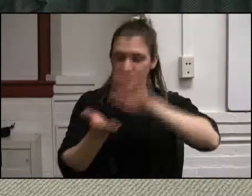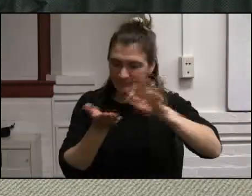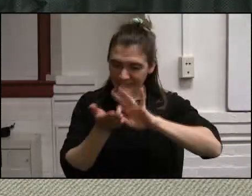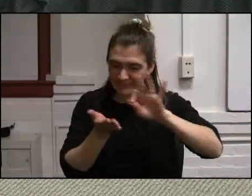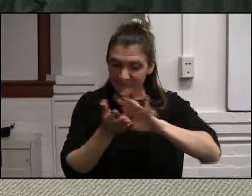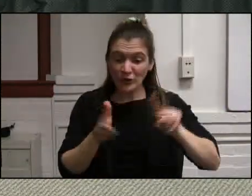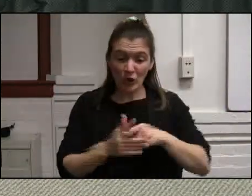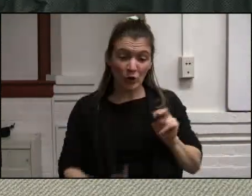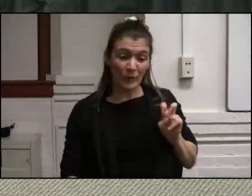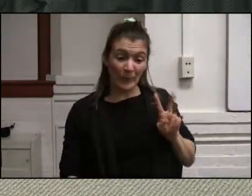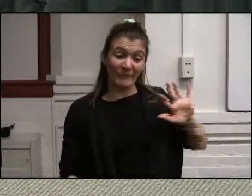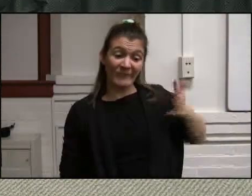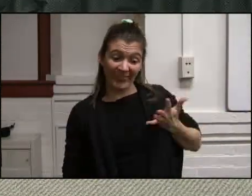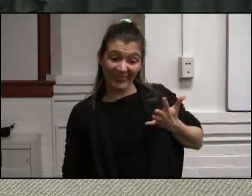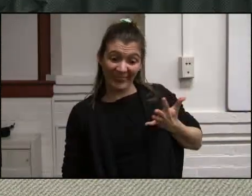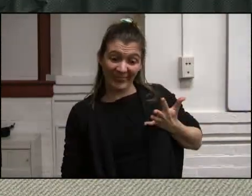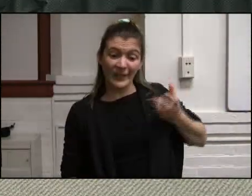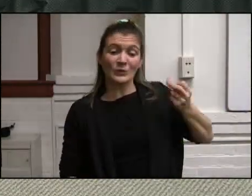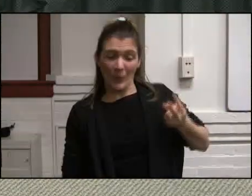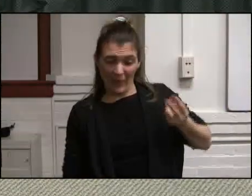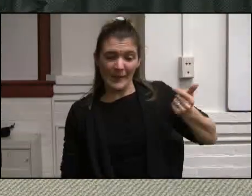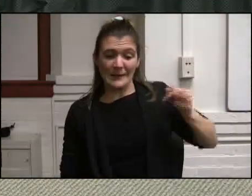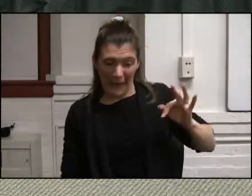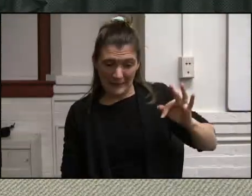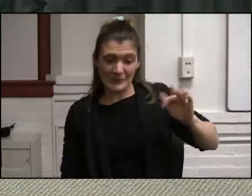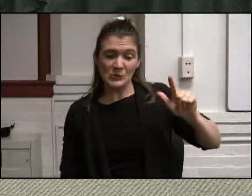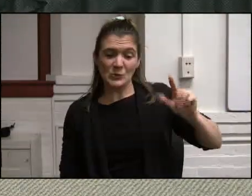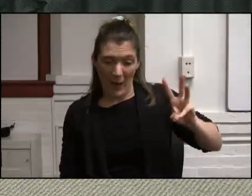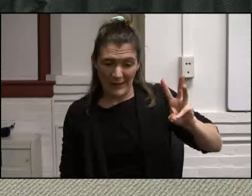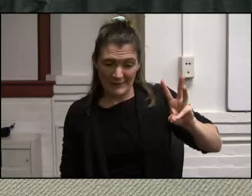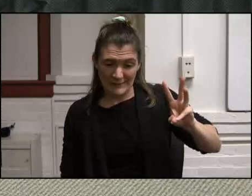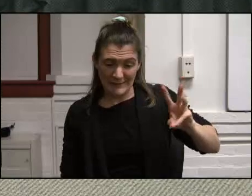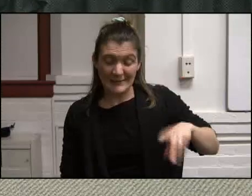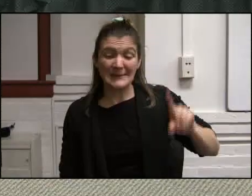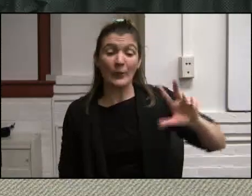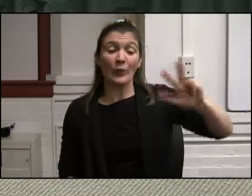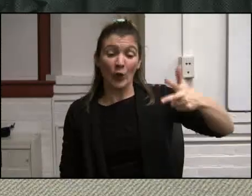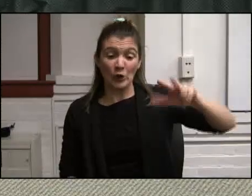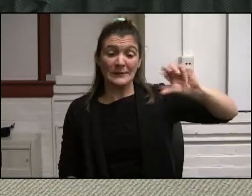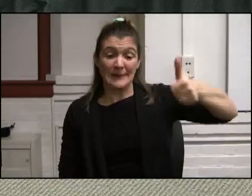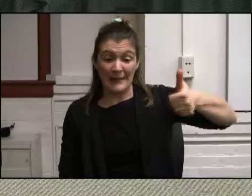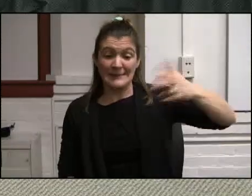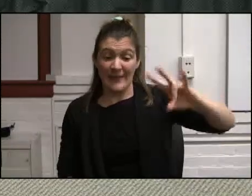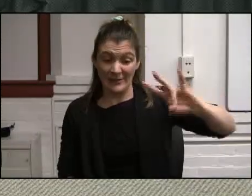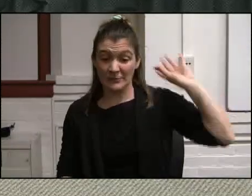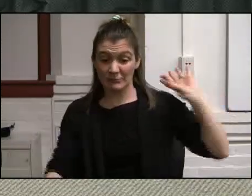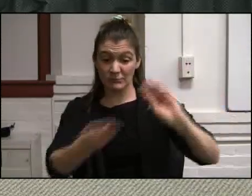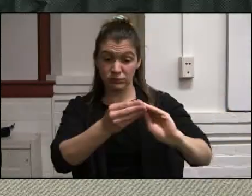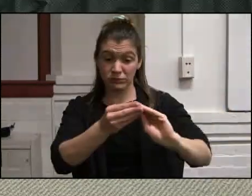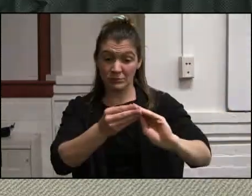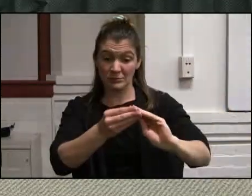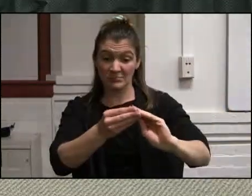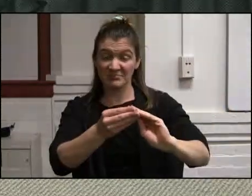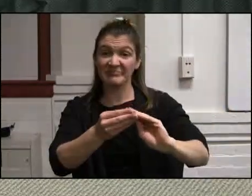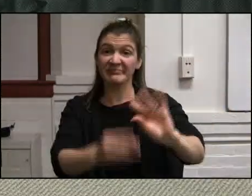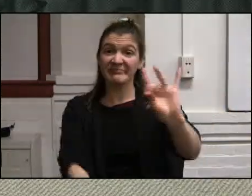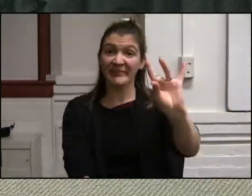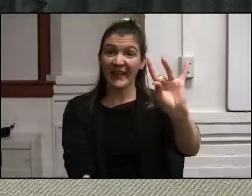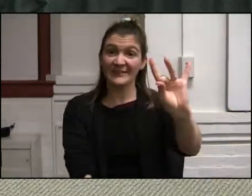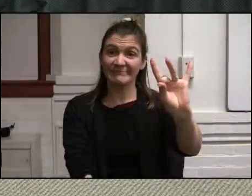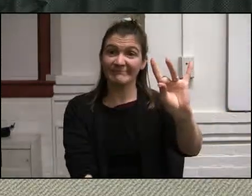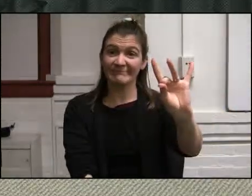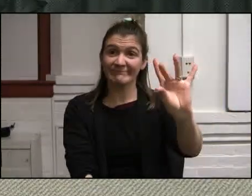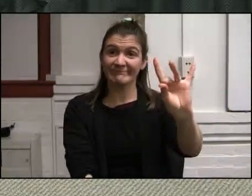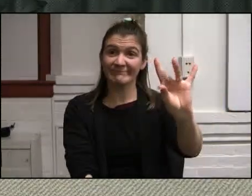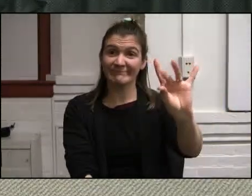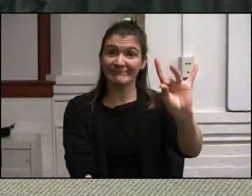starting 6th. November 5, then 12, 19, 26, December 3, 10, and 17. I wasn't counting. That's 1,